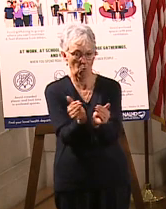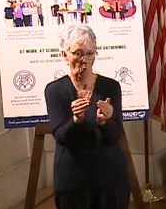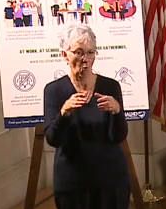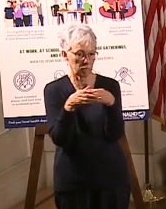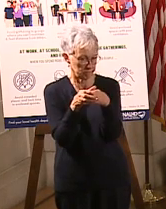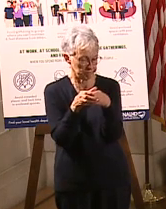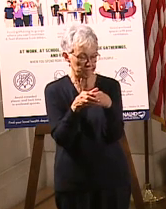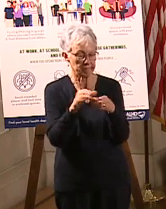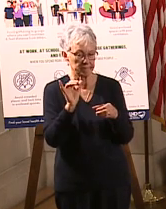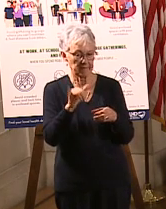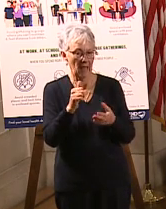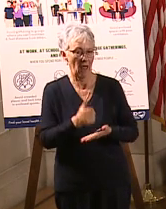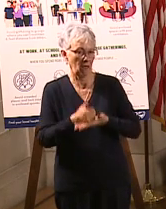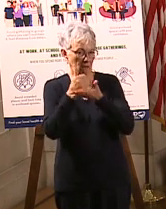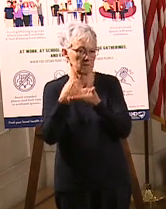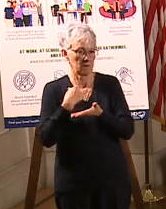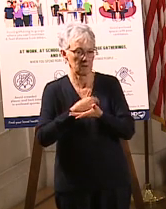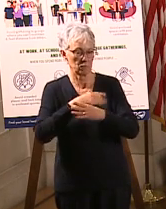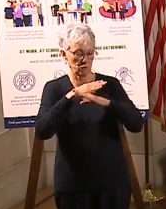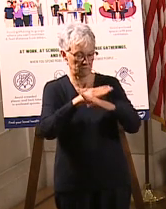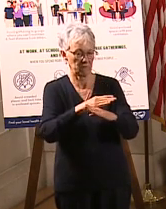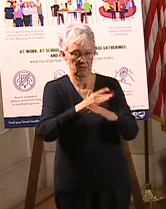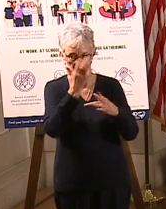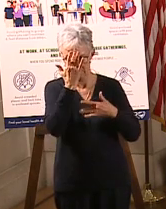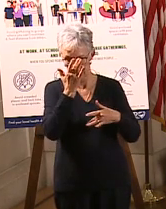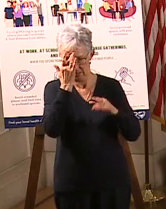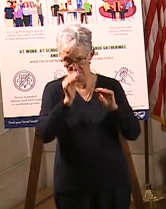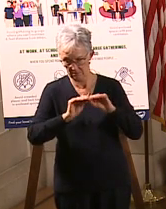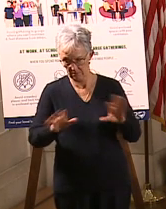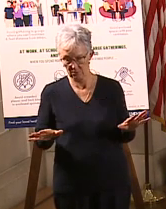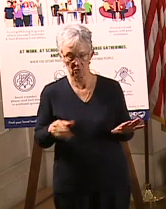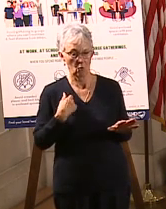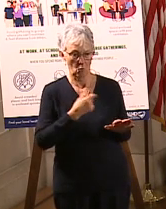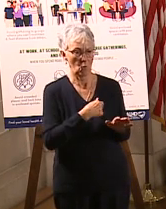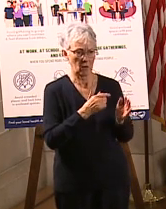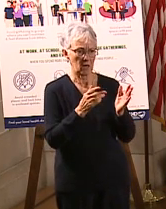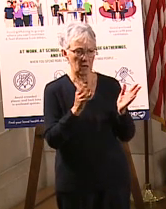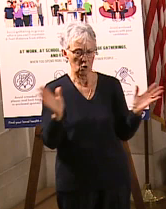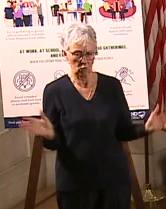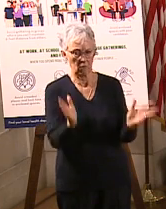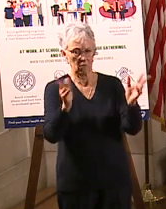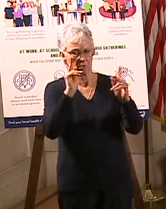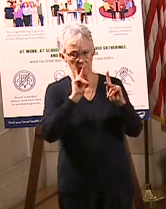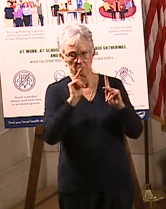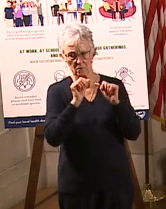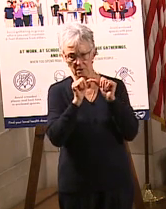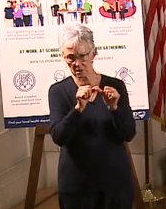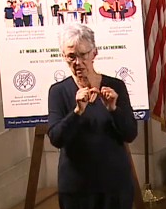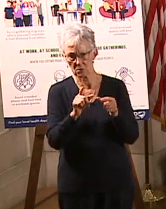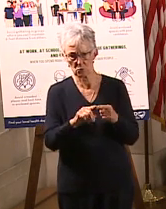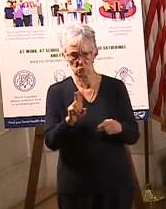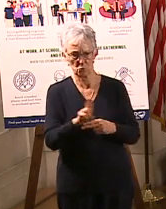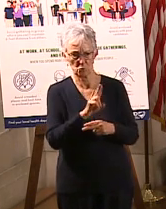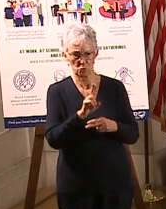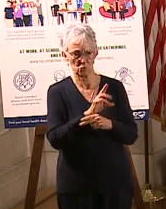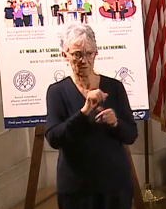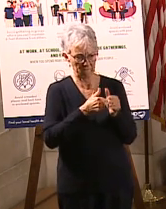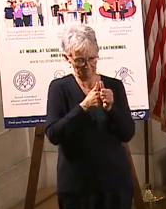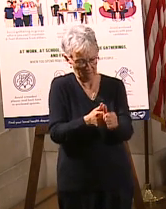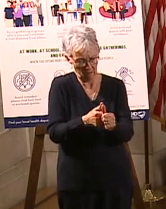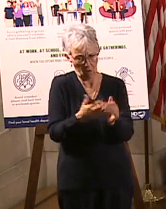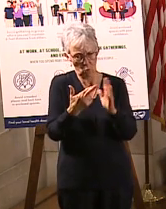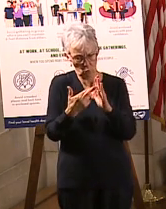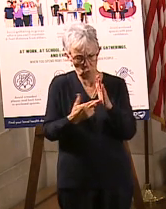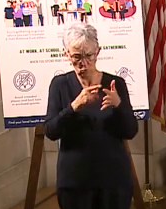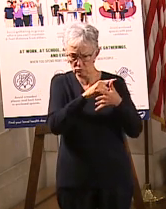all the steps to be able to slow down this virus, use the tools we've given everybody to be able to do that. And to my knowledge, Angie, I'm going to look at you a